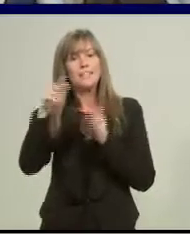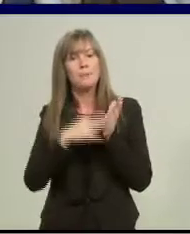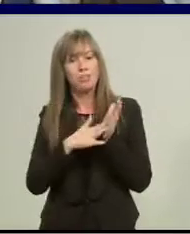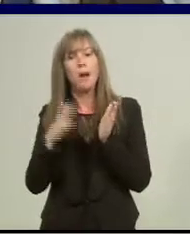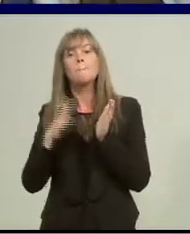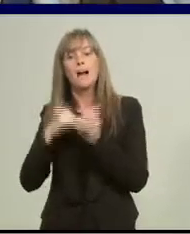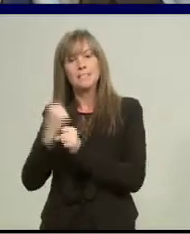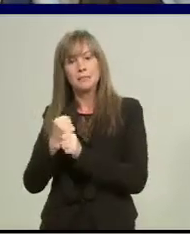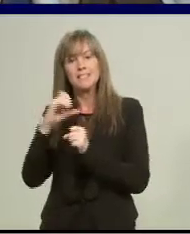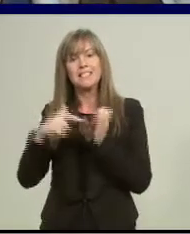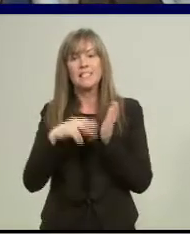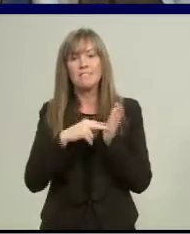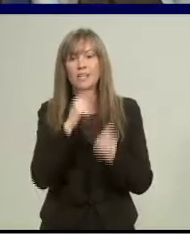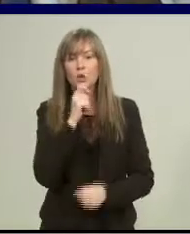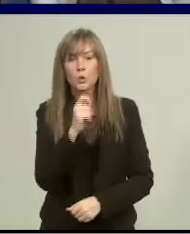Gibbs, CTV News.